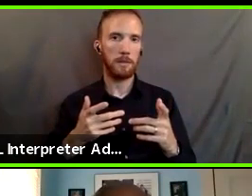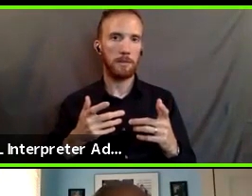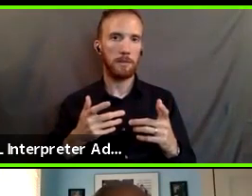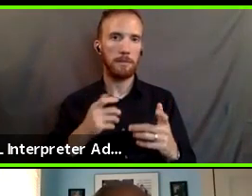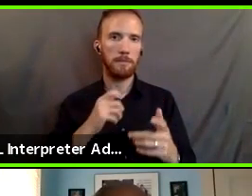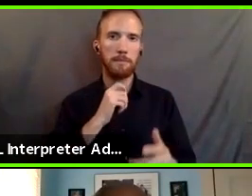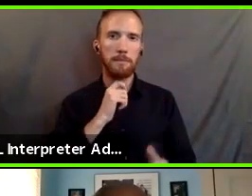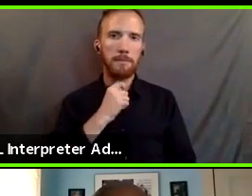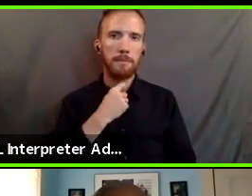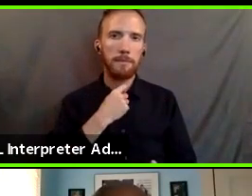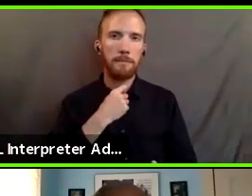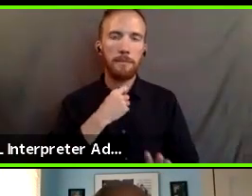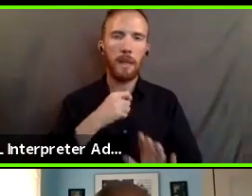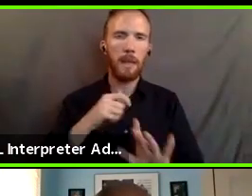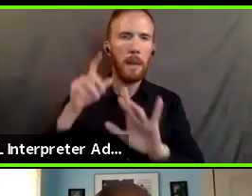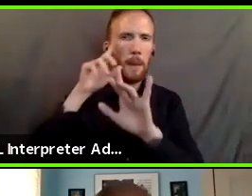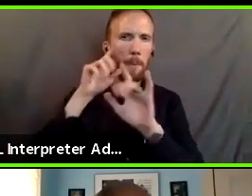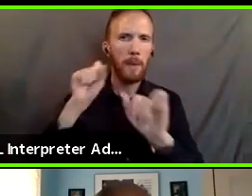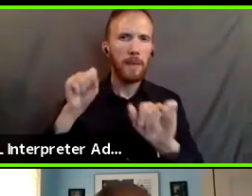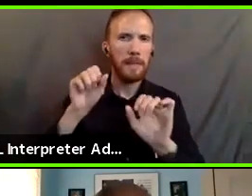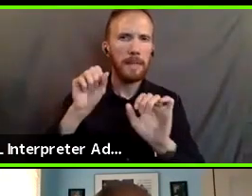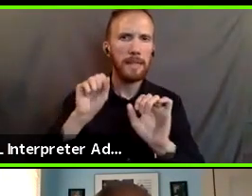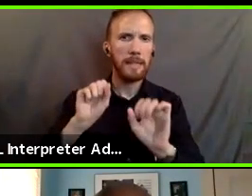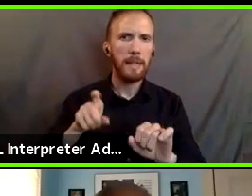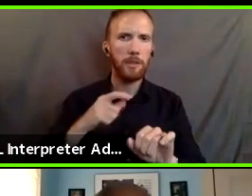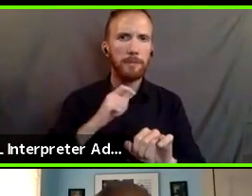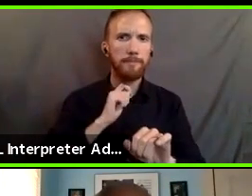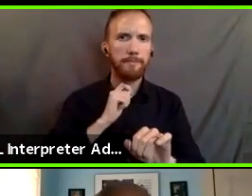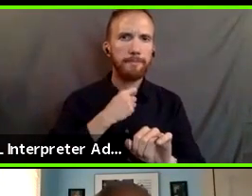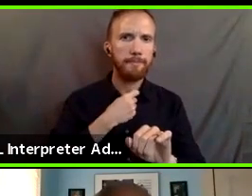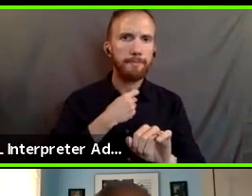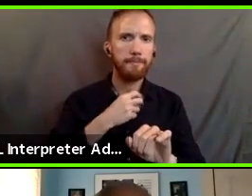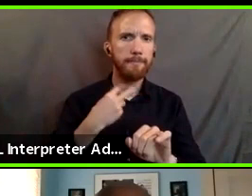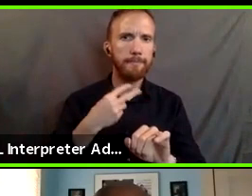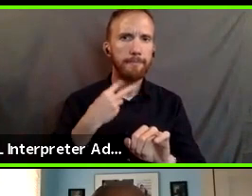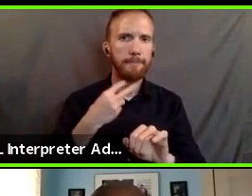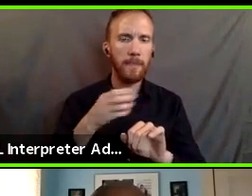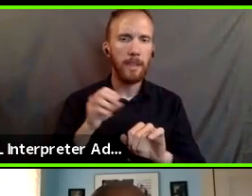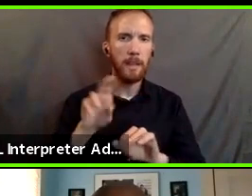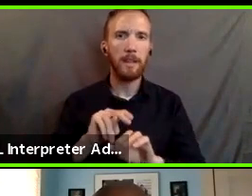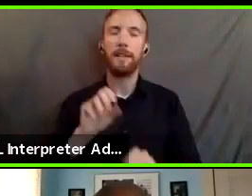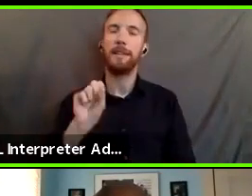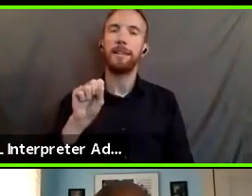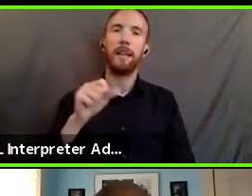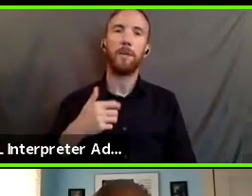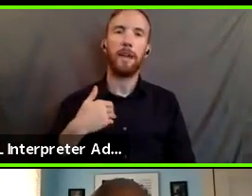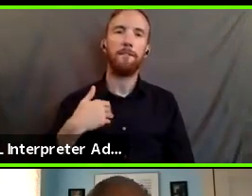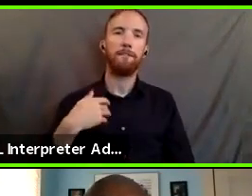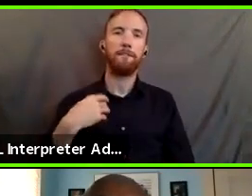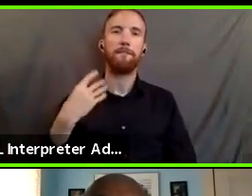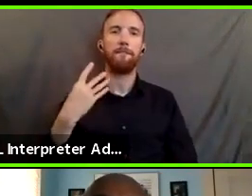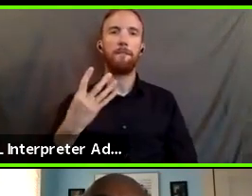mr president can you unmute yourself yeah we have uh four very um long presentations